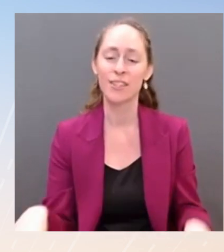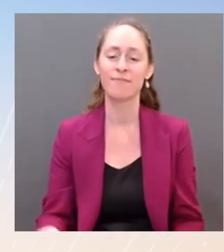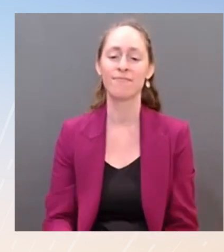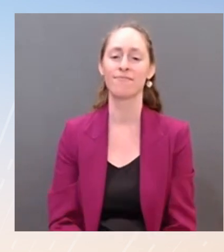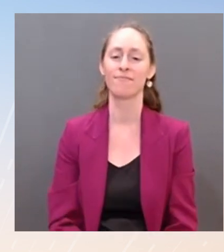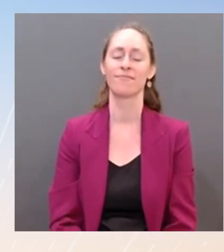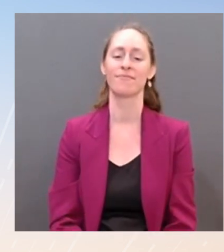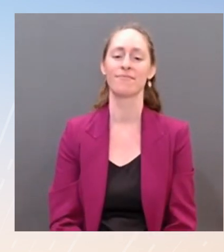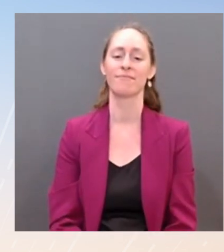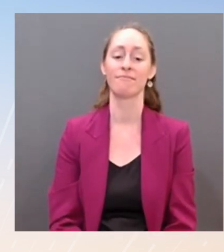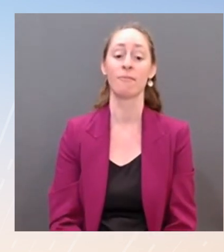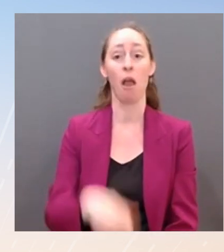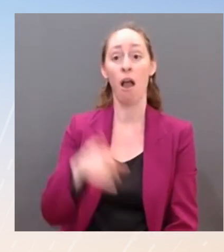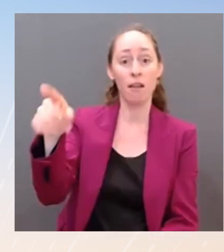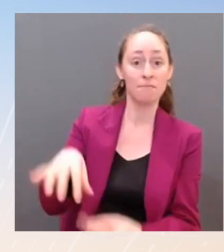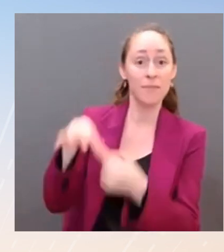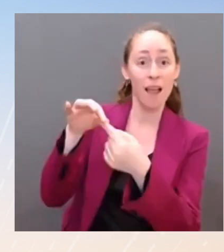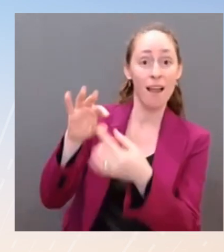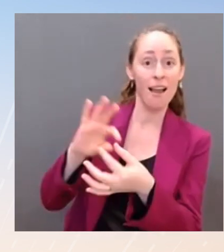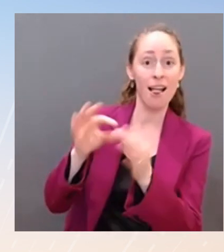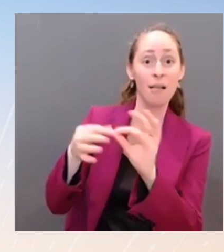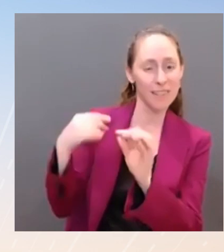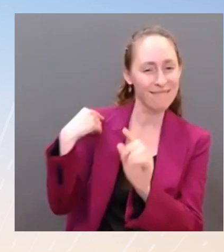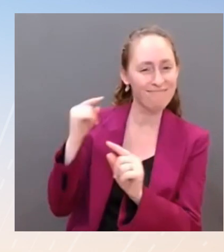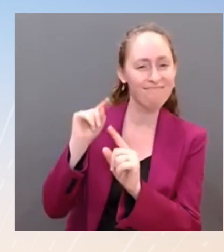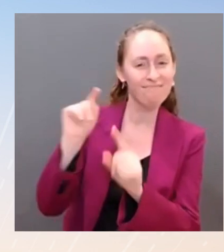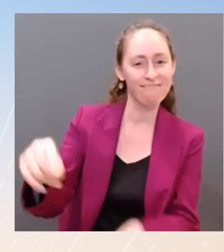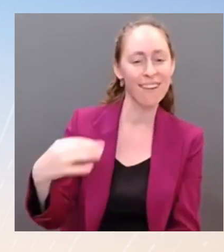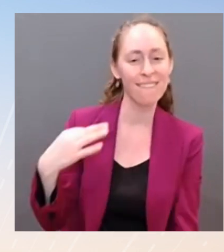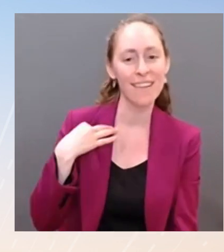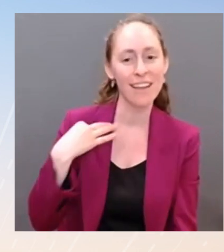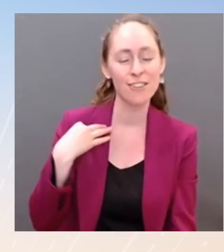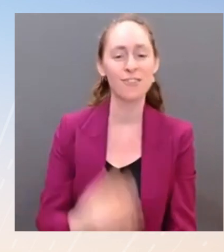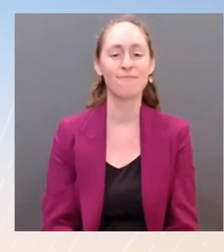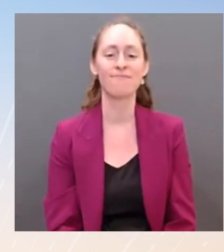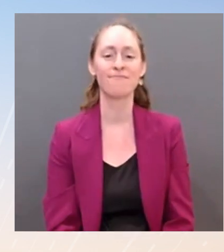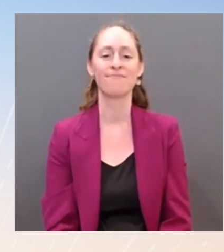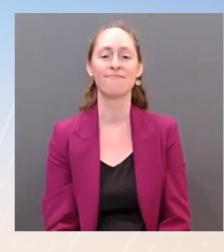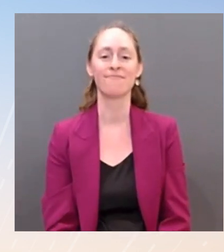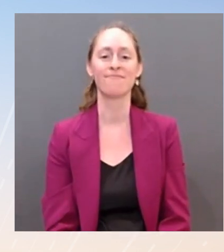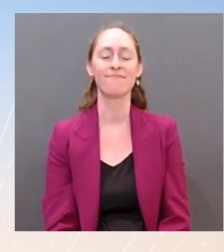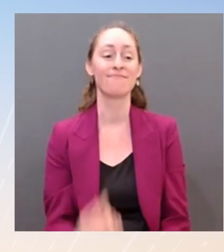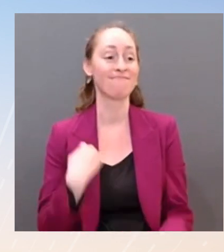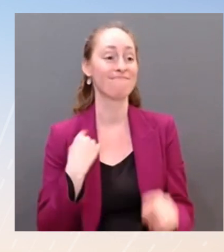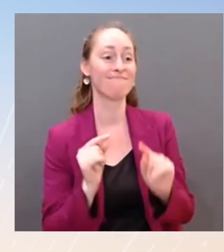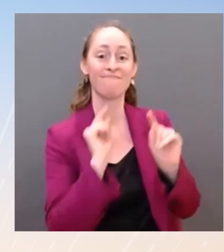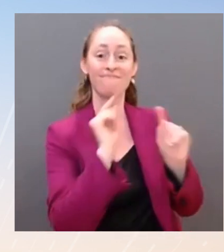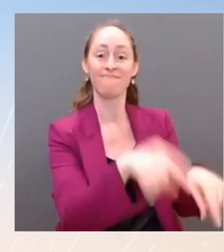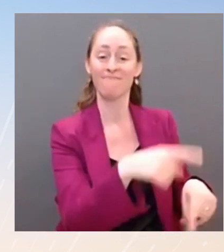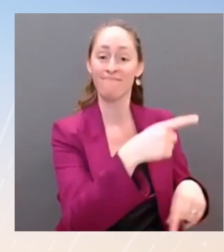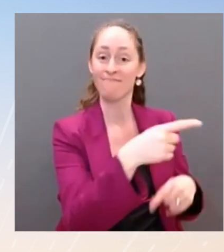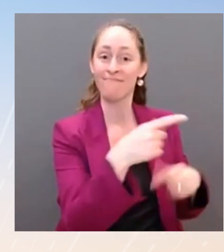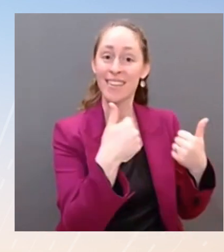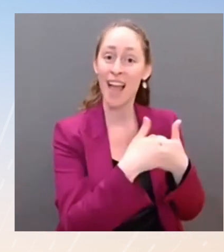I'll be going to USA Games in Orlando to play unified softball with them. So that's really nice.